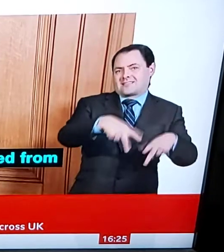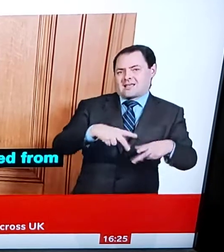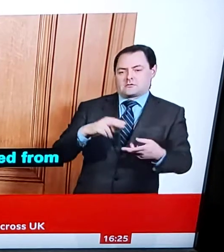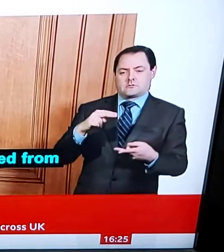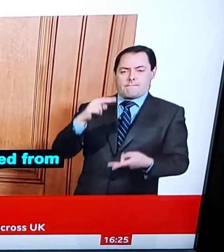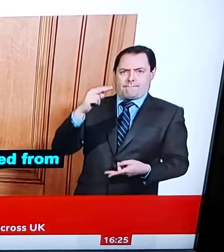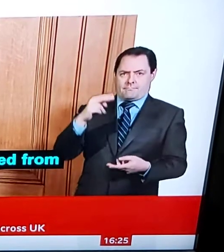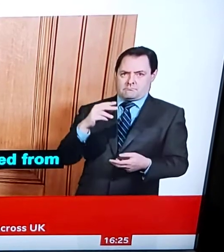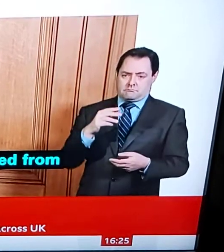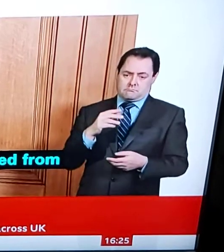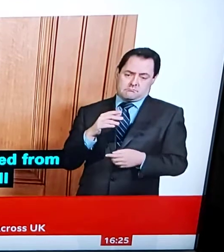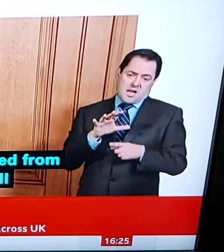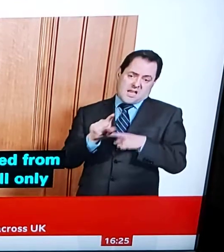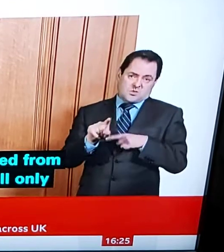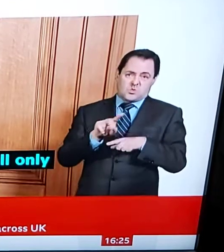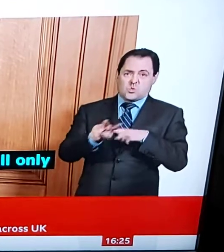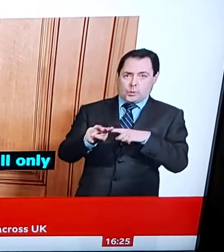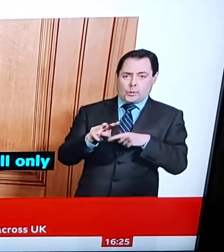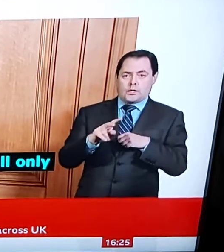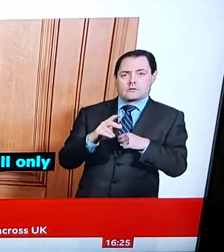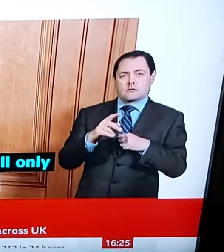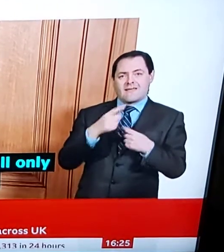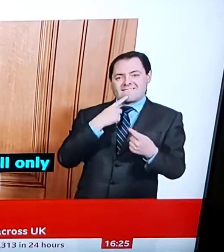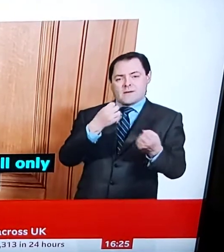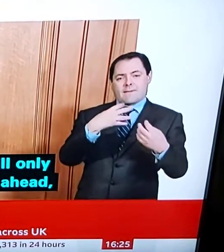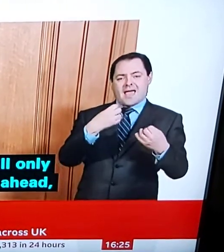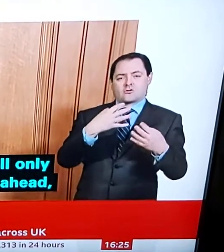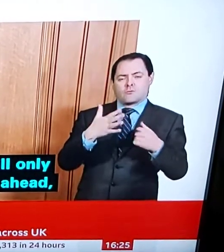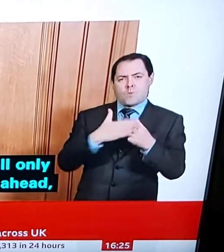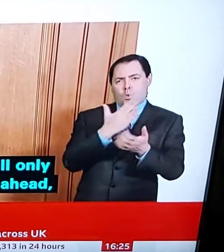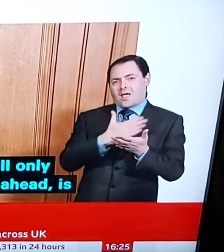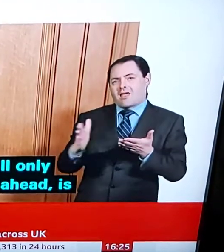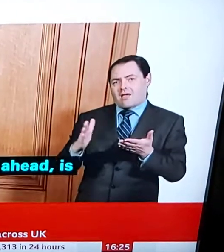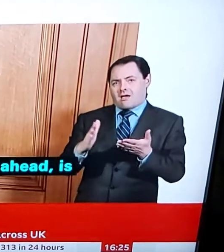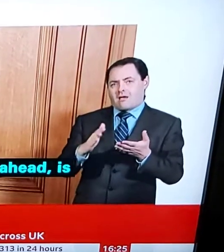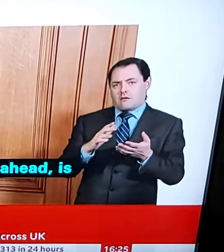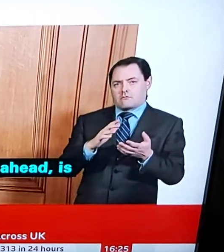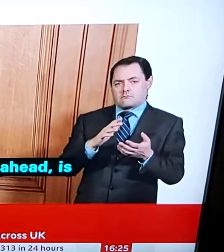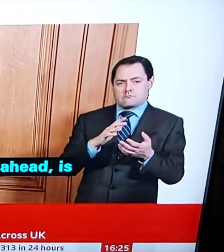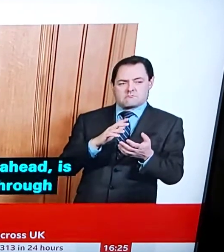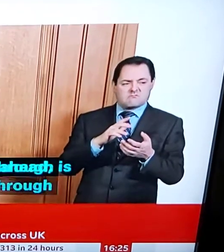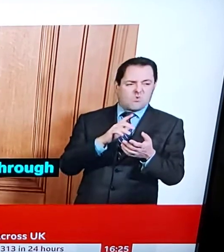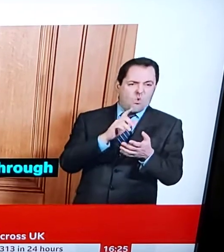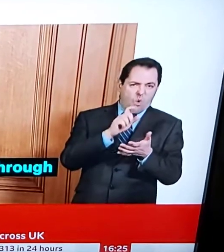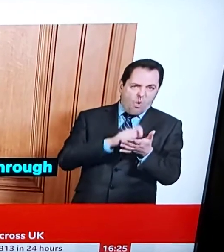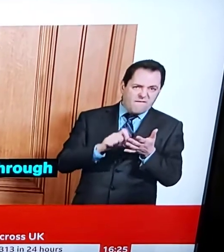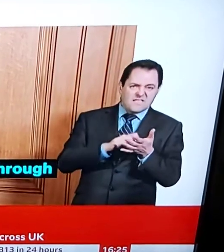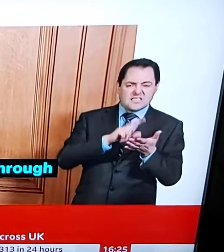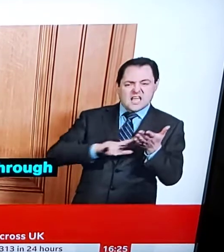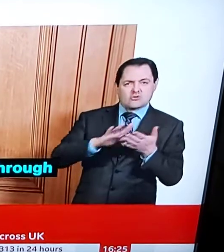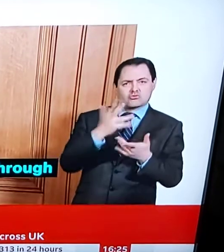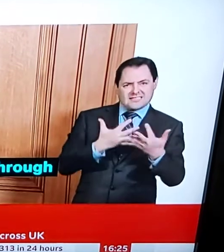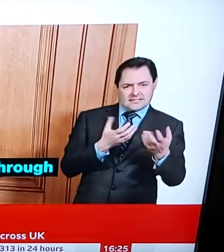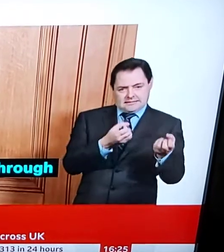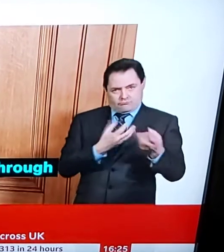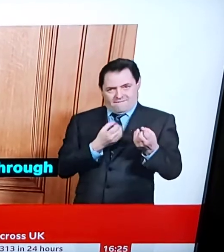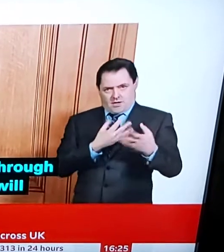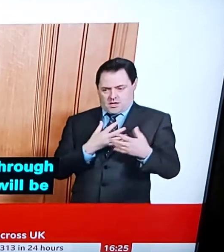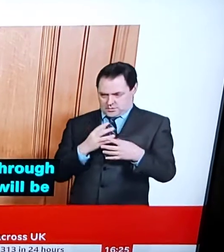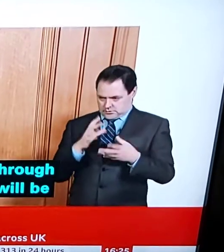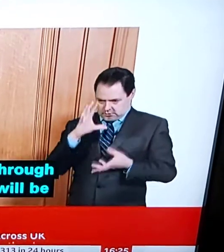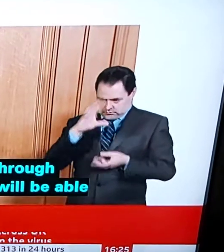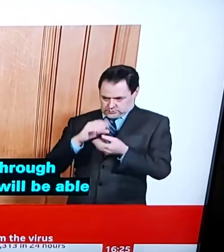and weeks ahead, as that data starts to come through from ONS, that we will be able to answer the question that